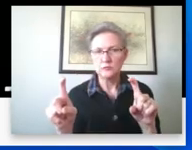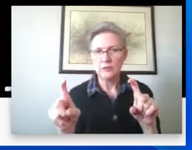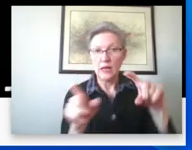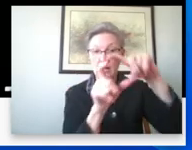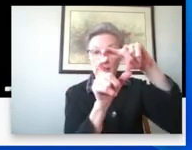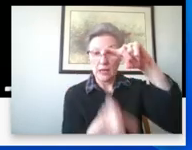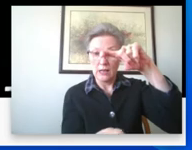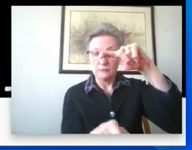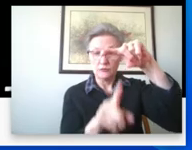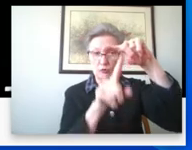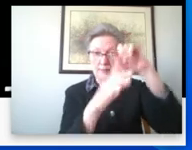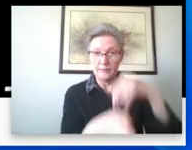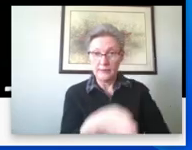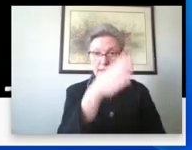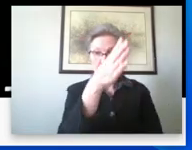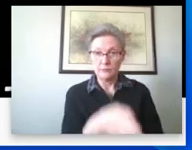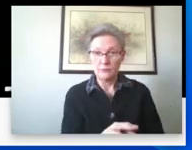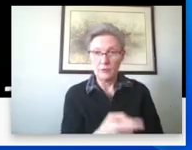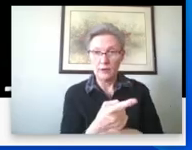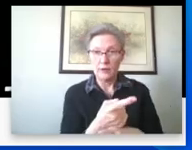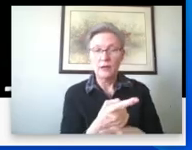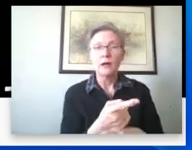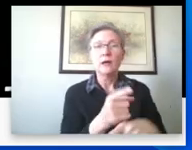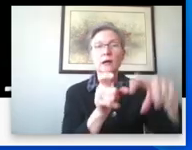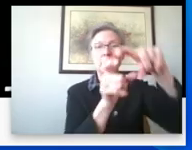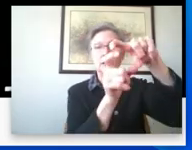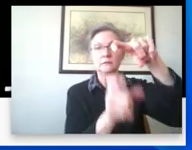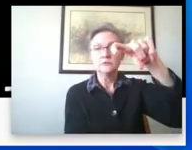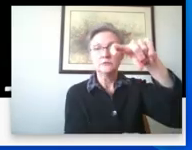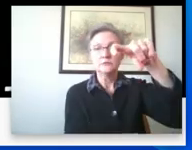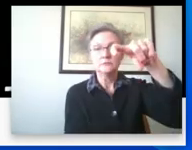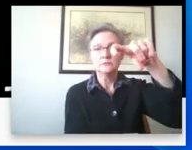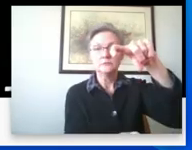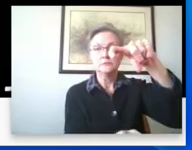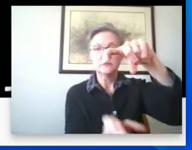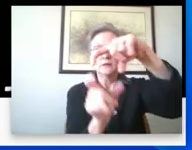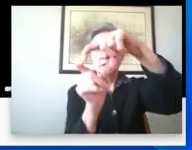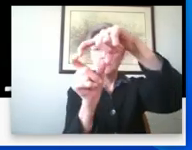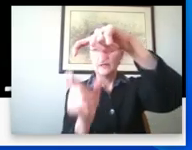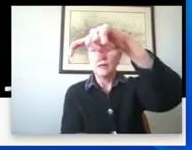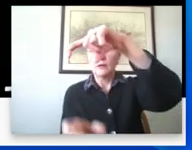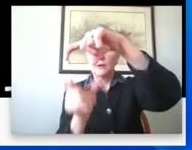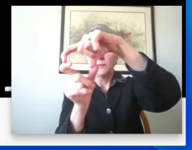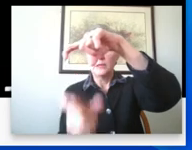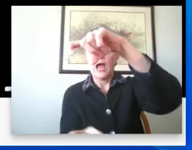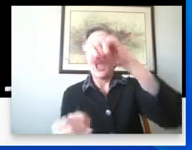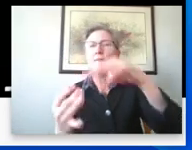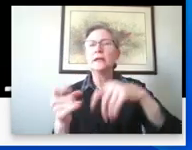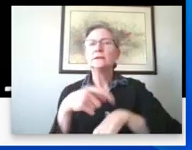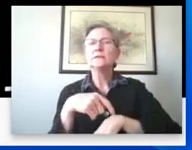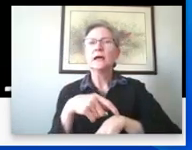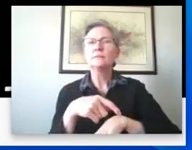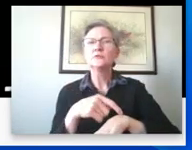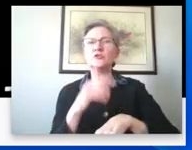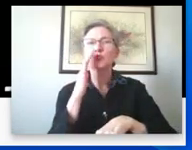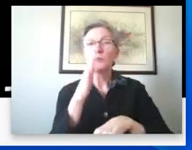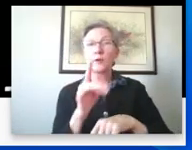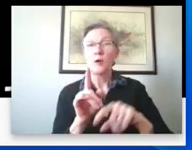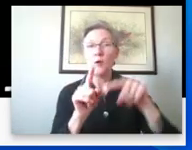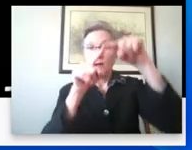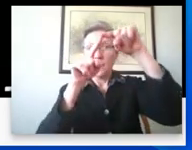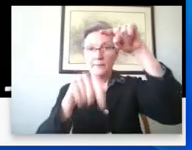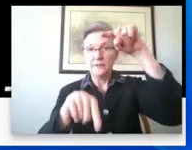Columns go the other way, right? So columns starting this way, they're going up and down. So how many times are they going up